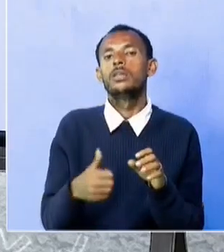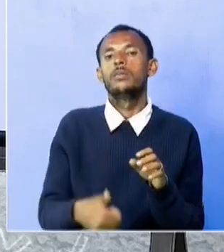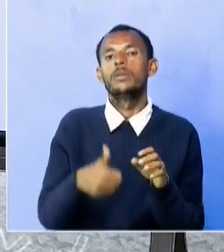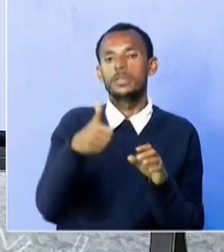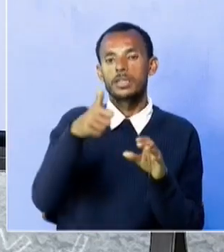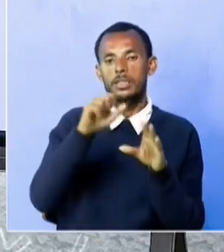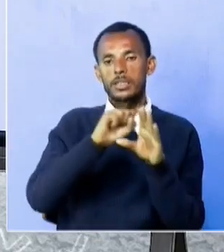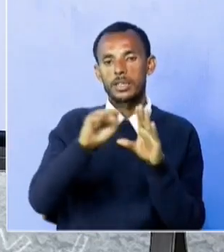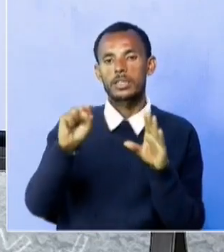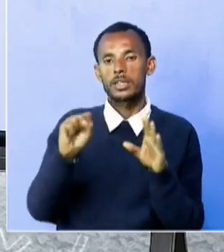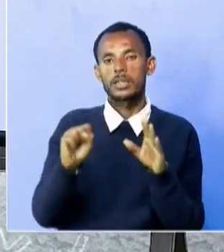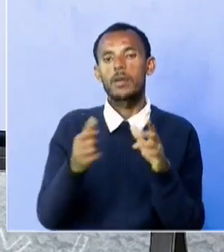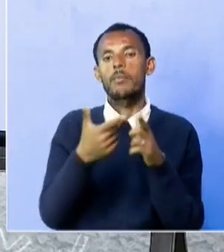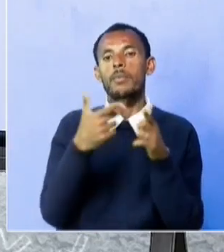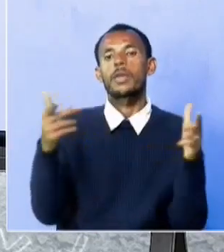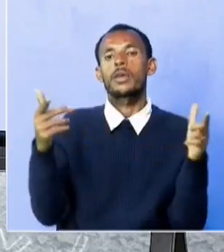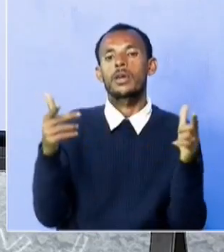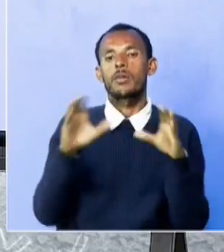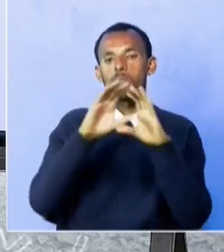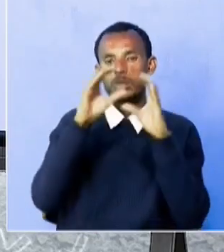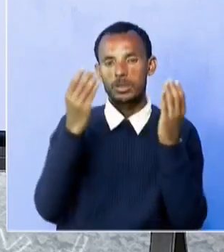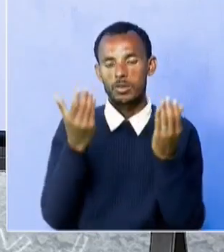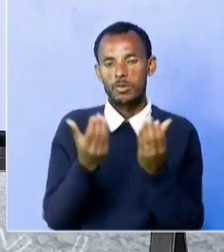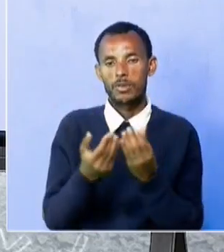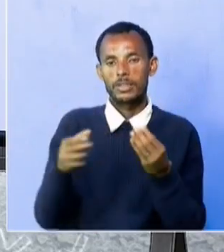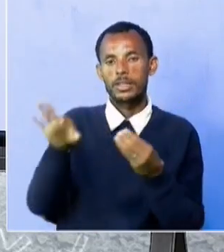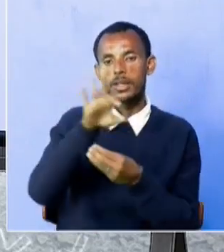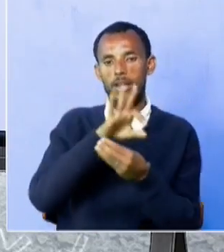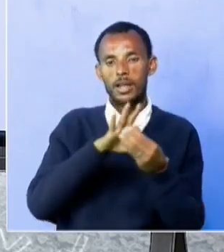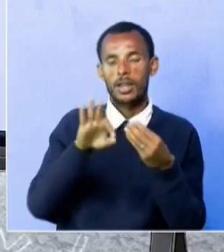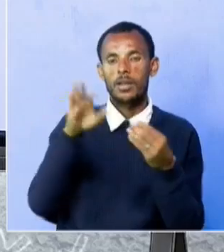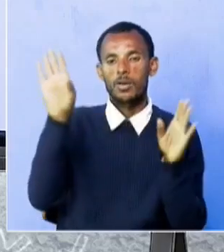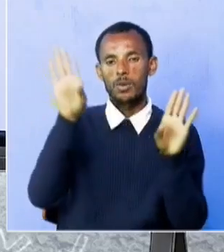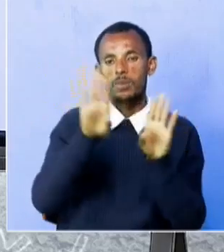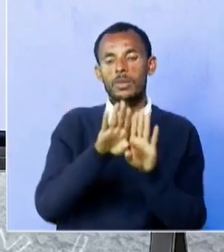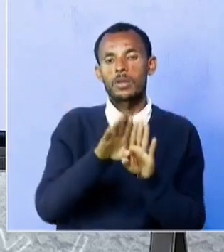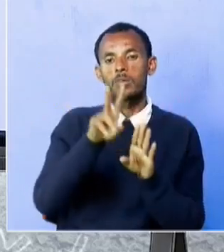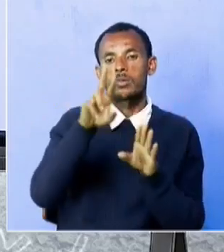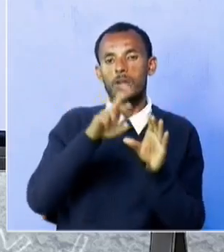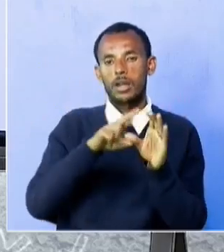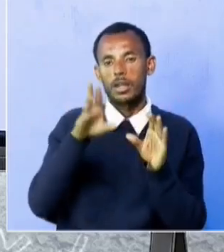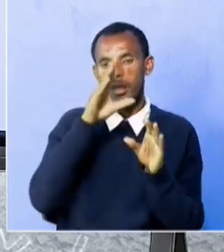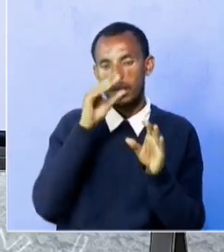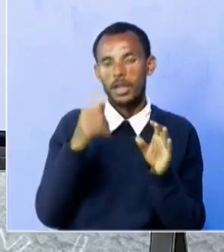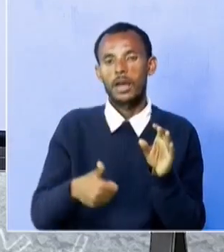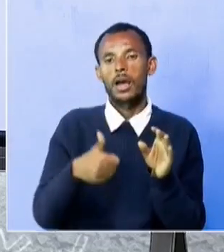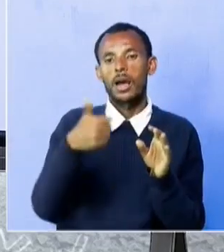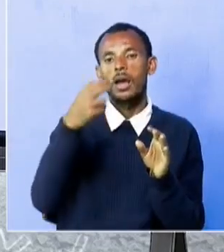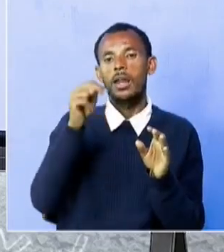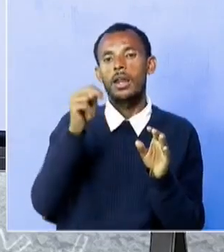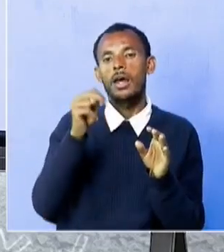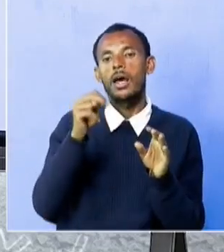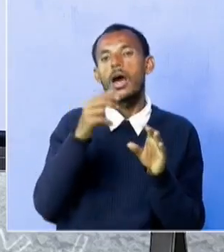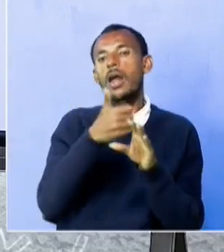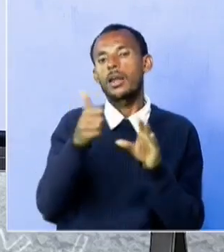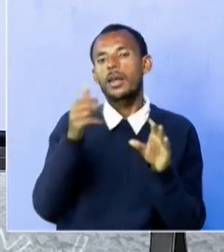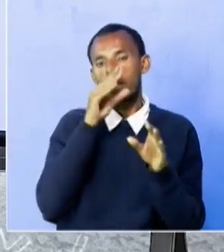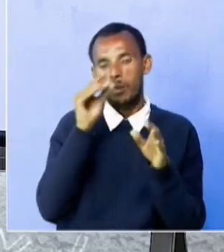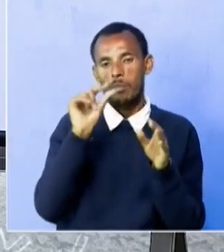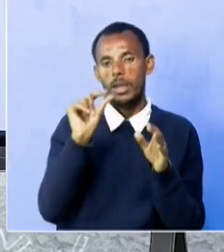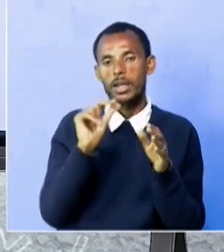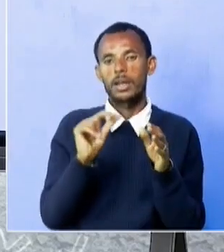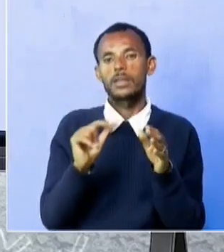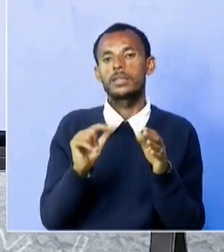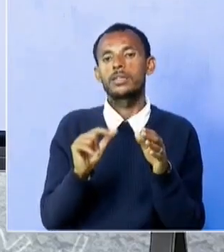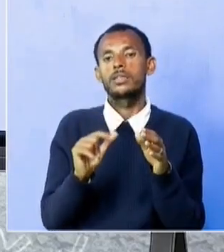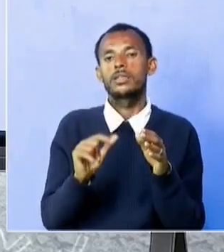sector is the big portion of a circle enclosed by two radii and an arc, and minor sector